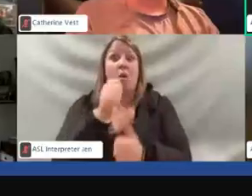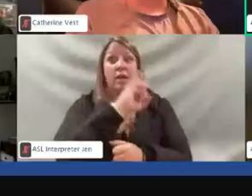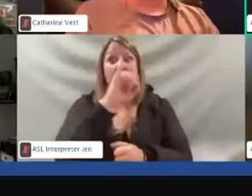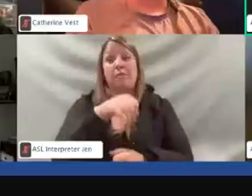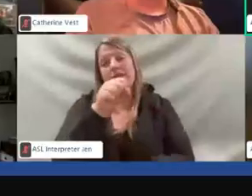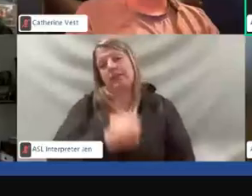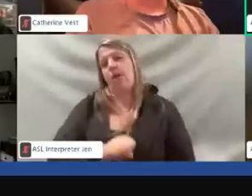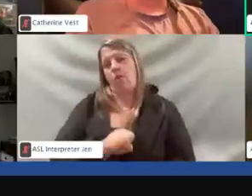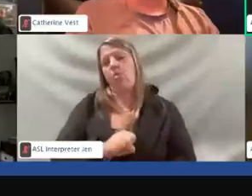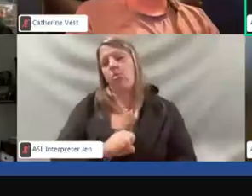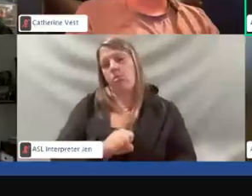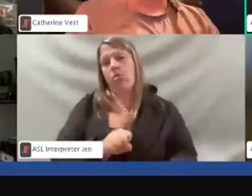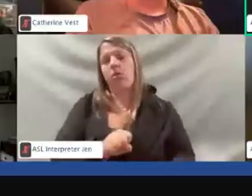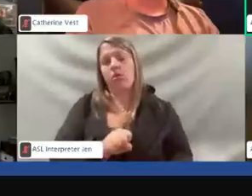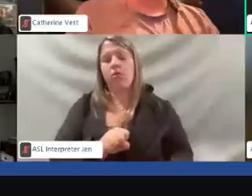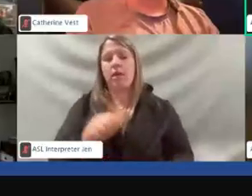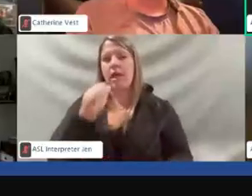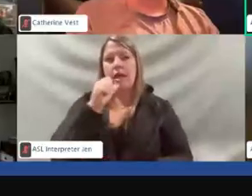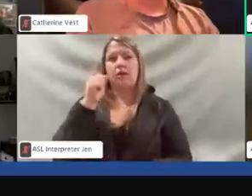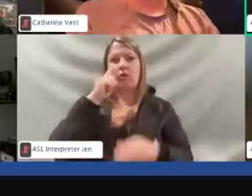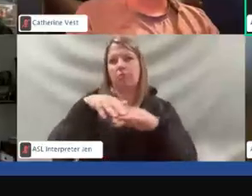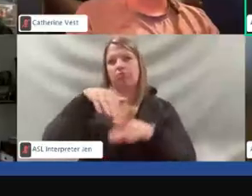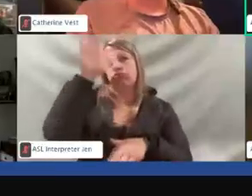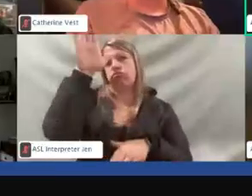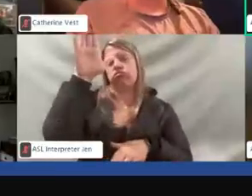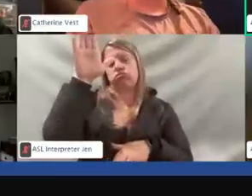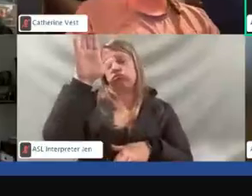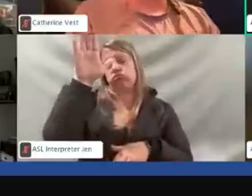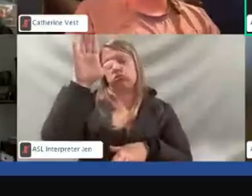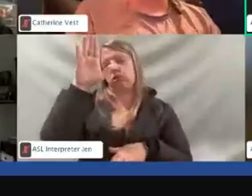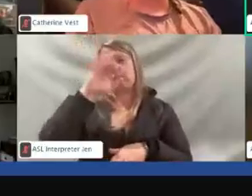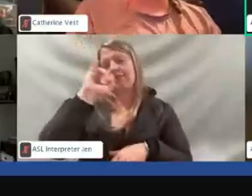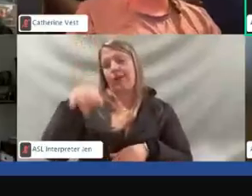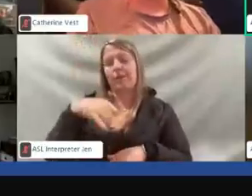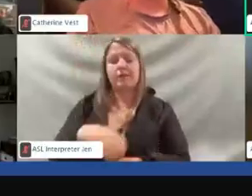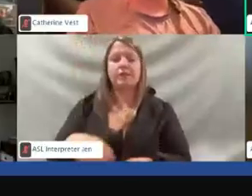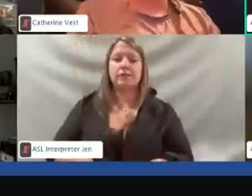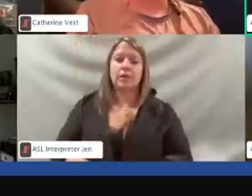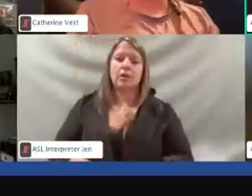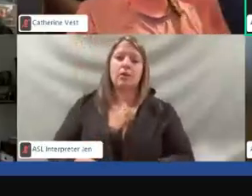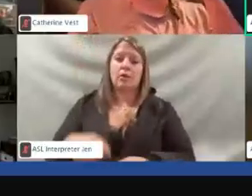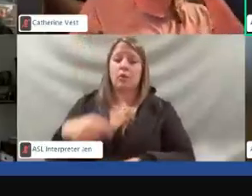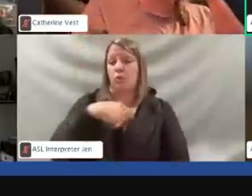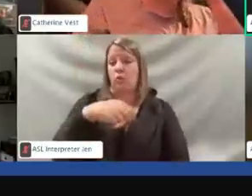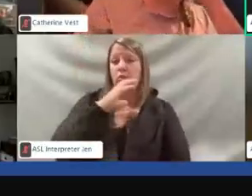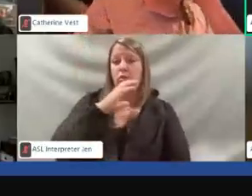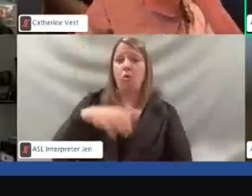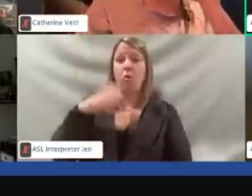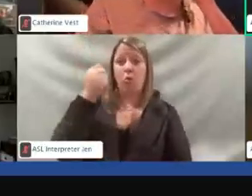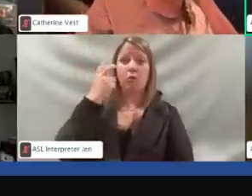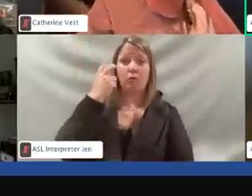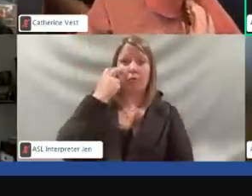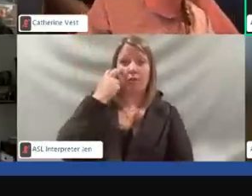South. I don't think they go above that. We are an older independent blind